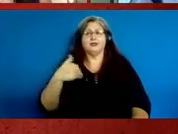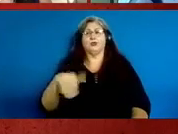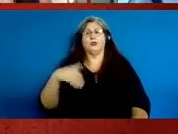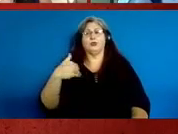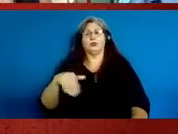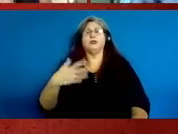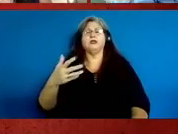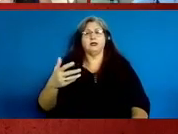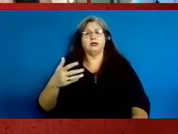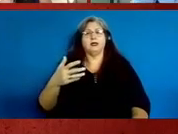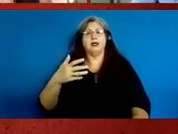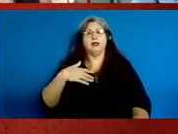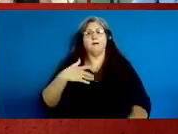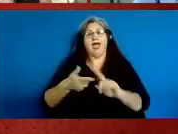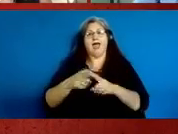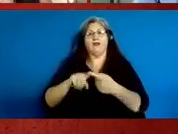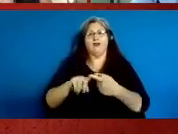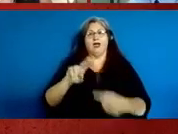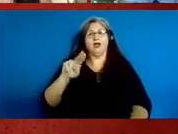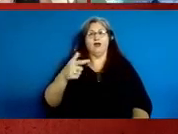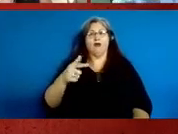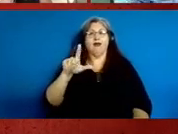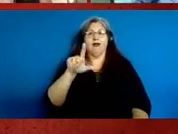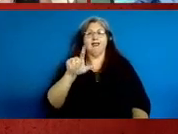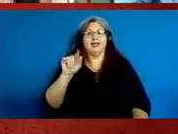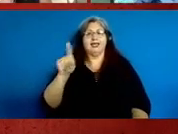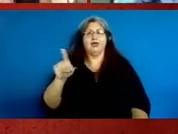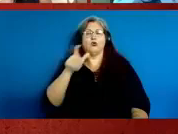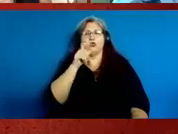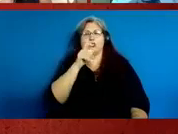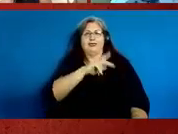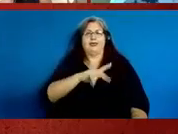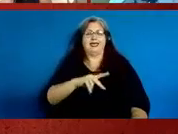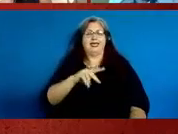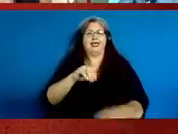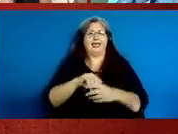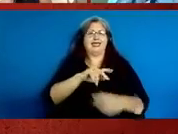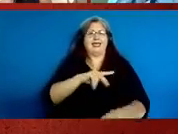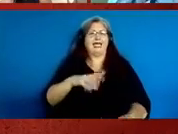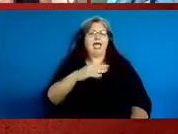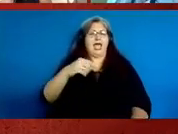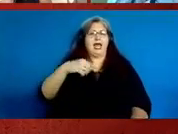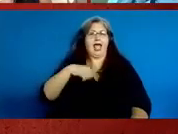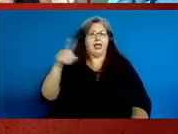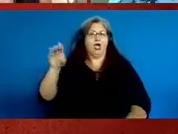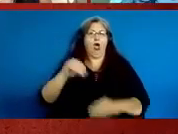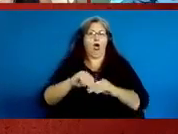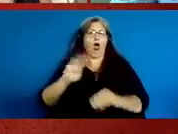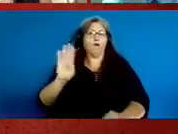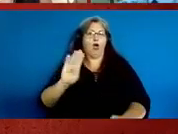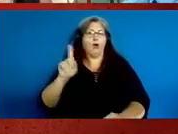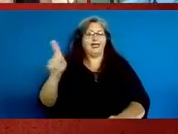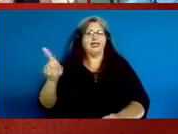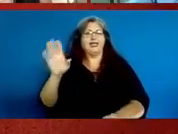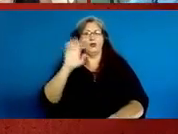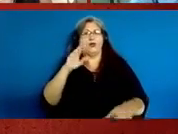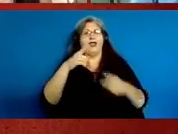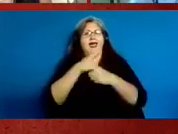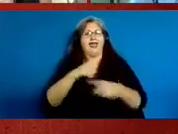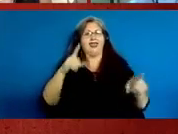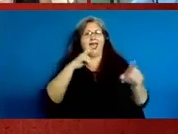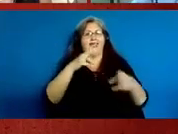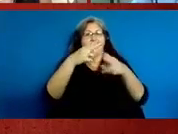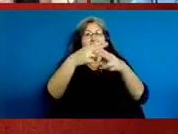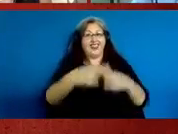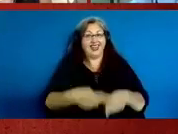And my friend Hoon Lee, who played the King in The King and I on Broadway, is actually the guy that now announces the names in